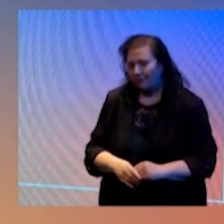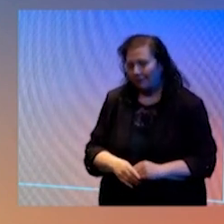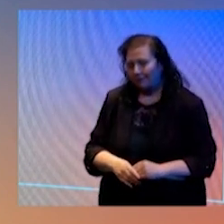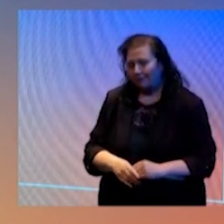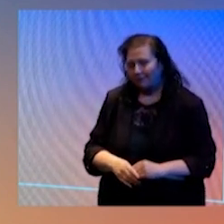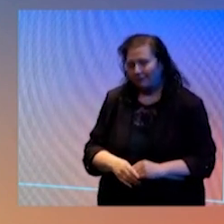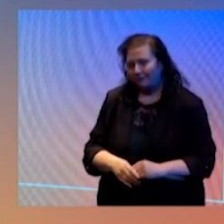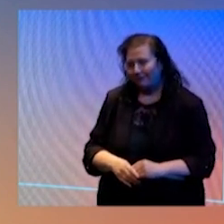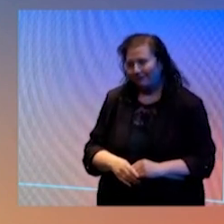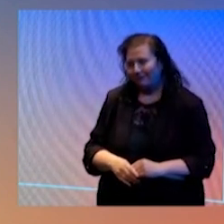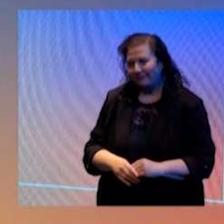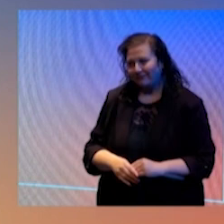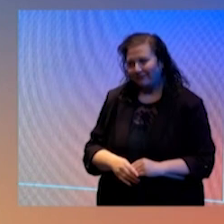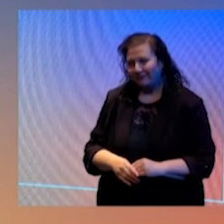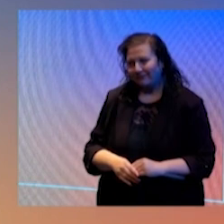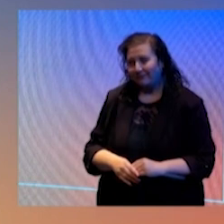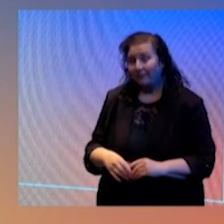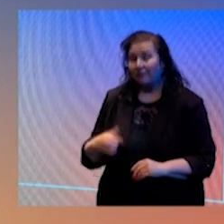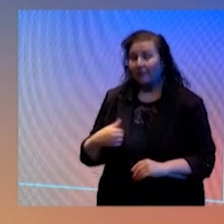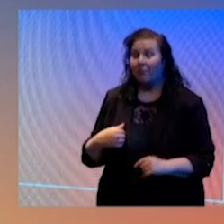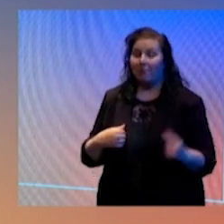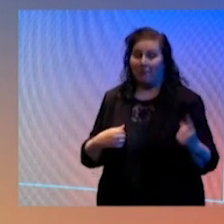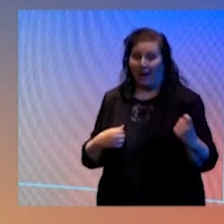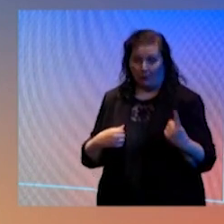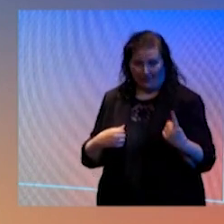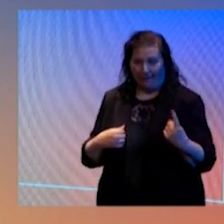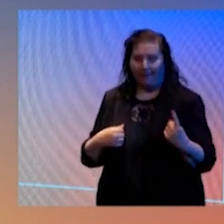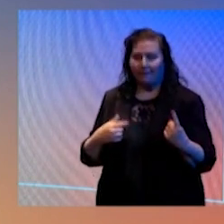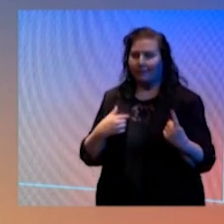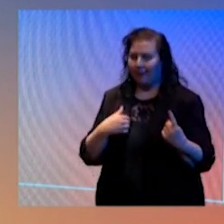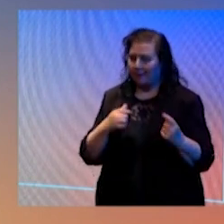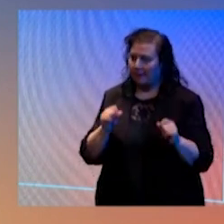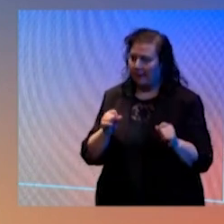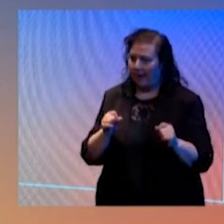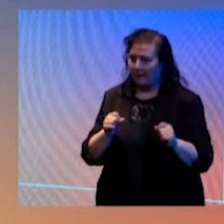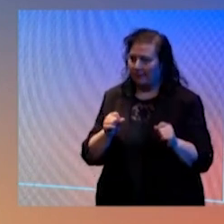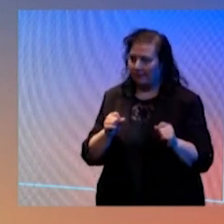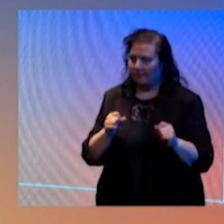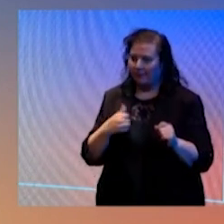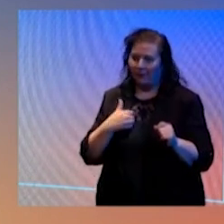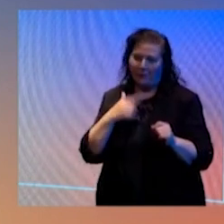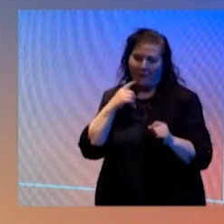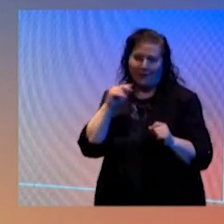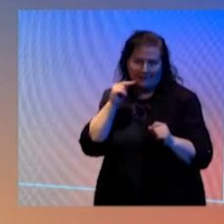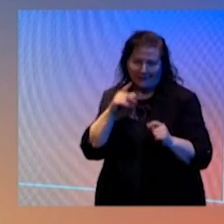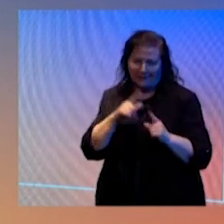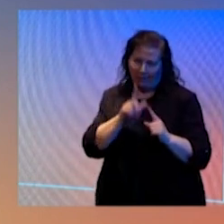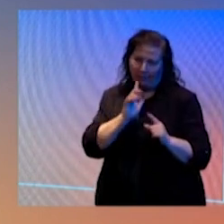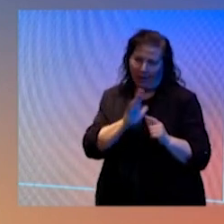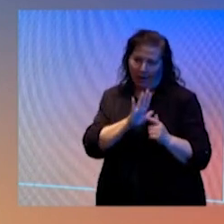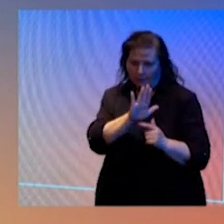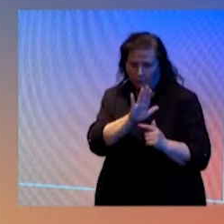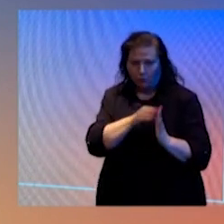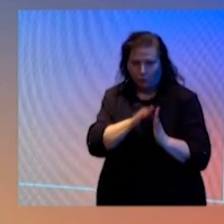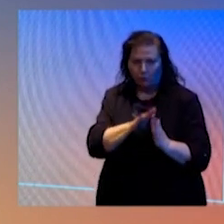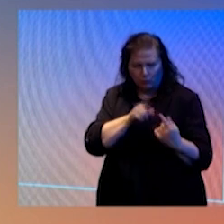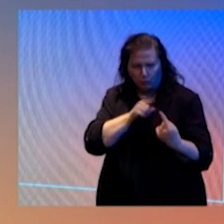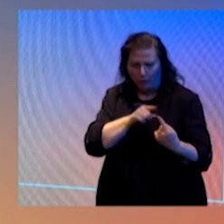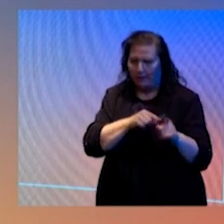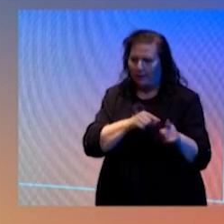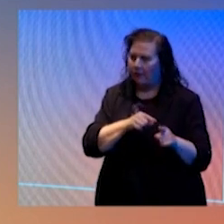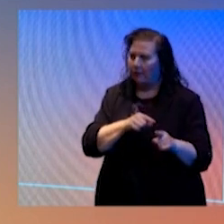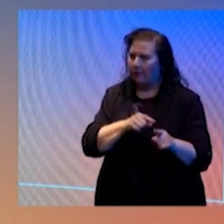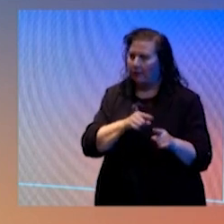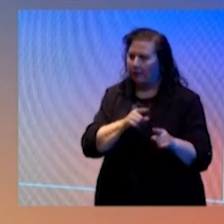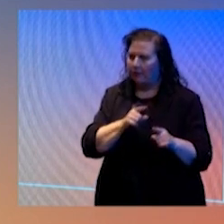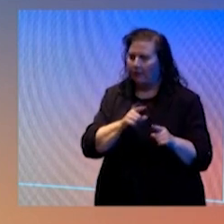But I was asked to do this for a niece, well, close relation to the family, who is struggling. And I was in a